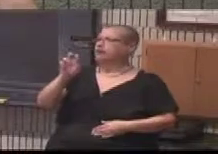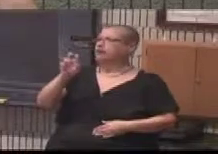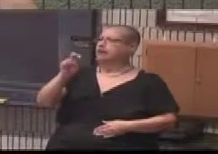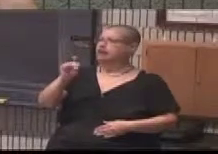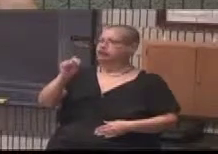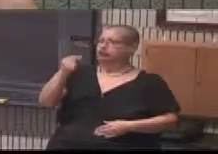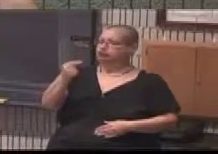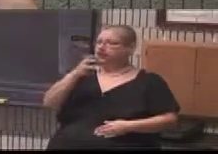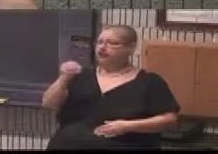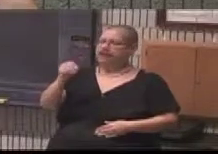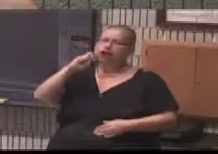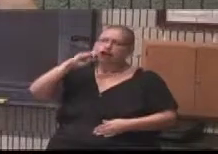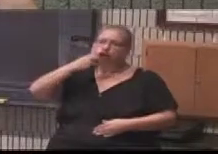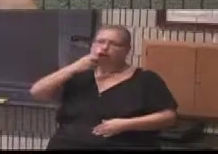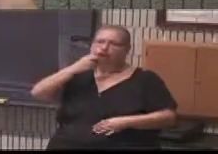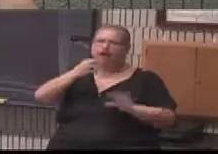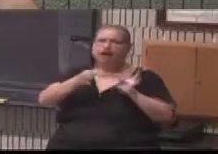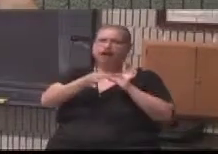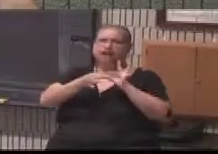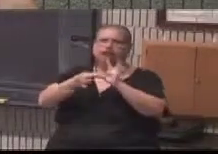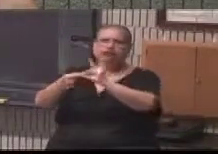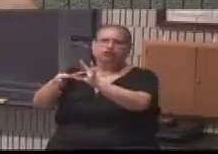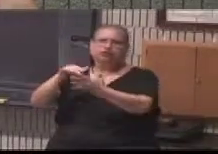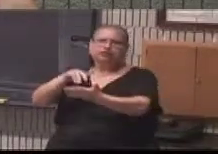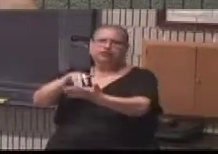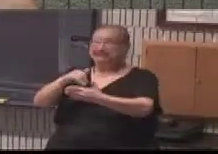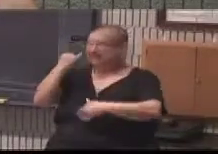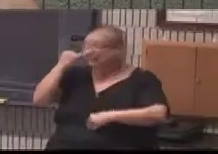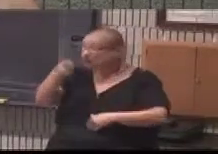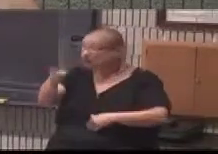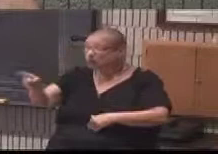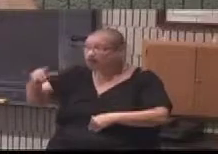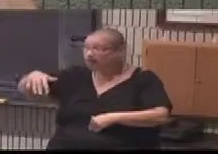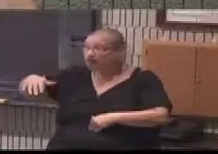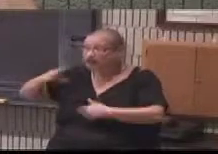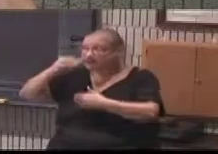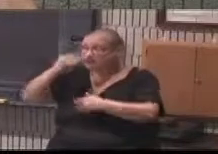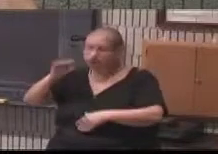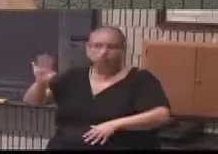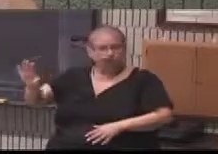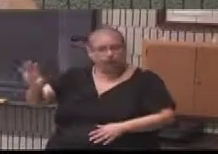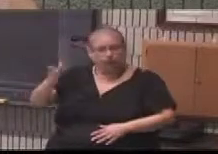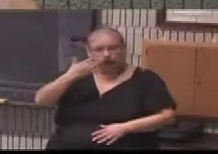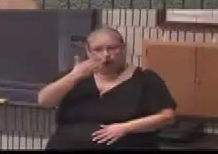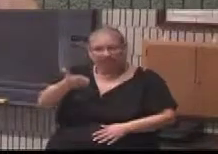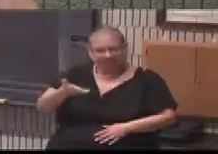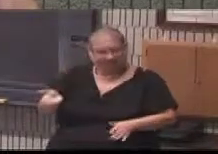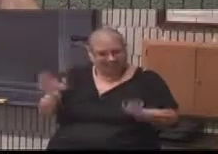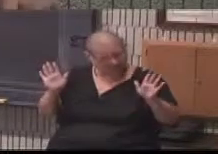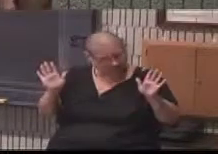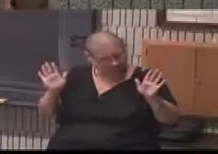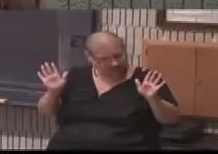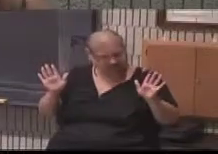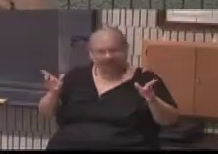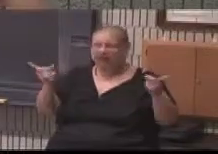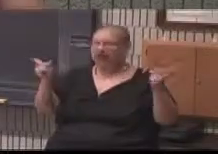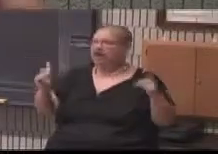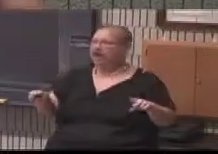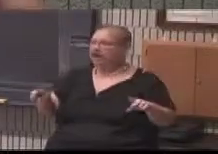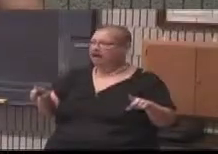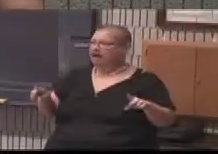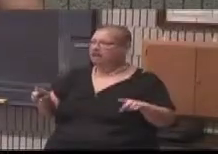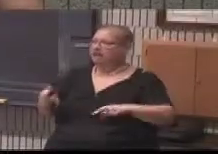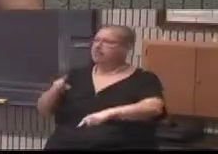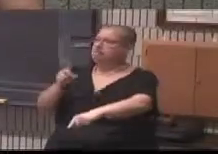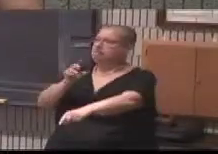conduction studies. And so if you've never had one, I hope you never have to. It's one where they put a device up